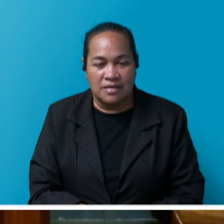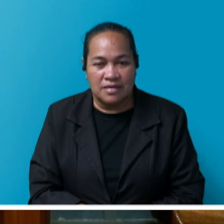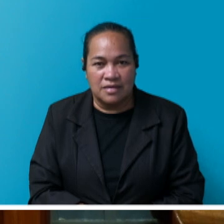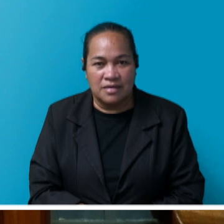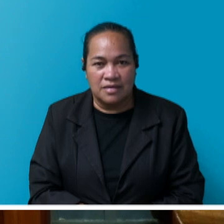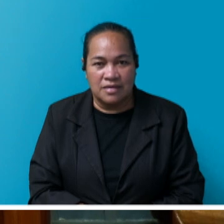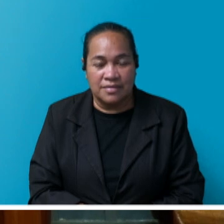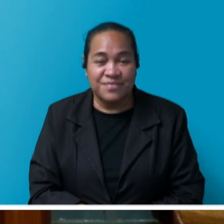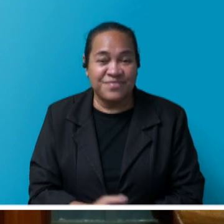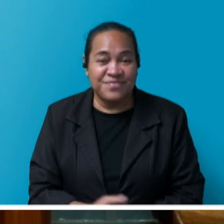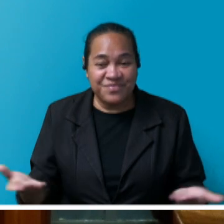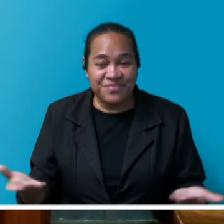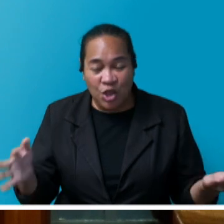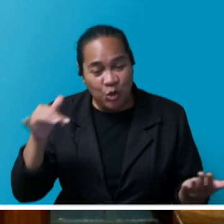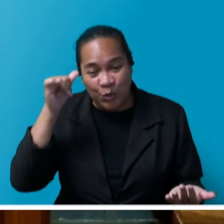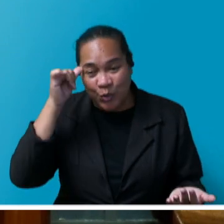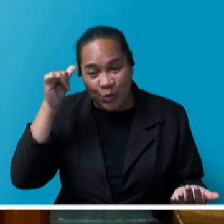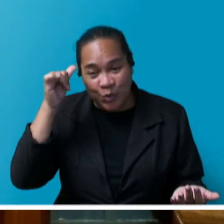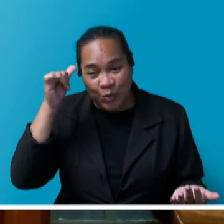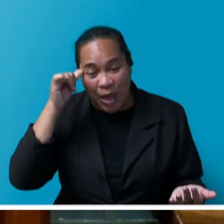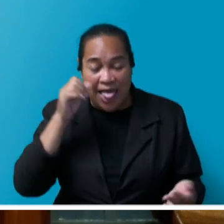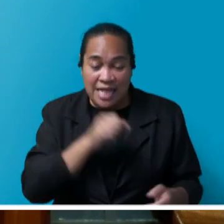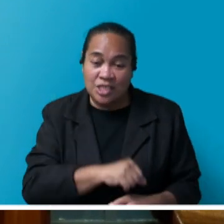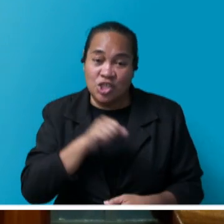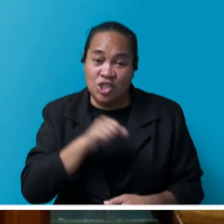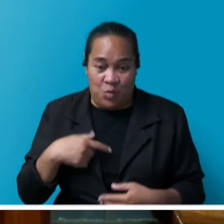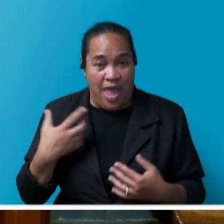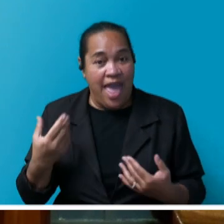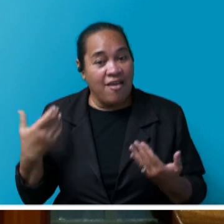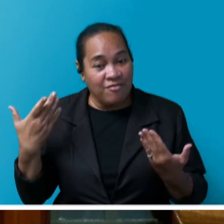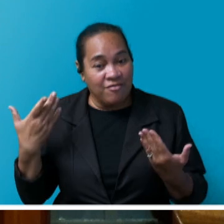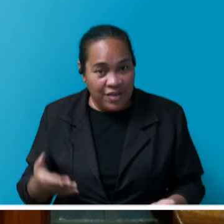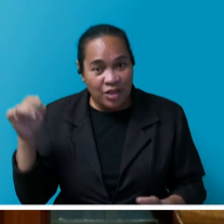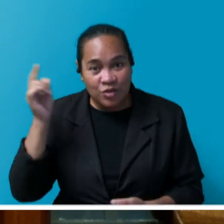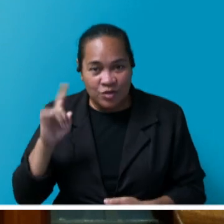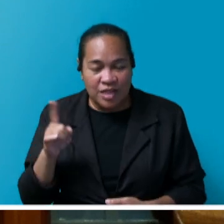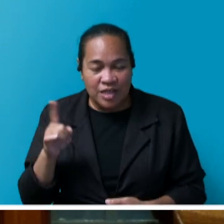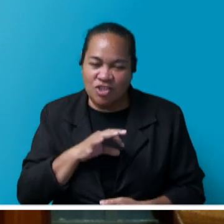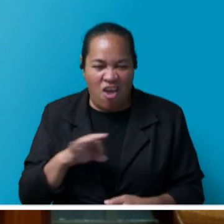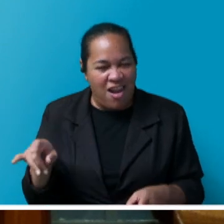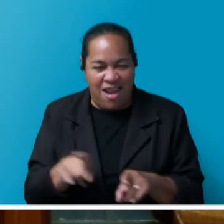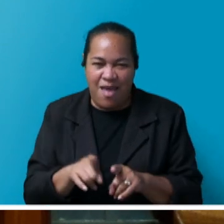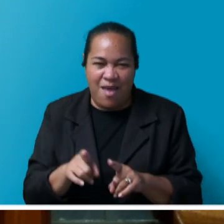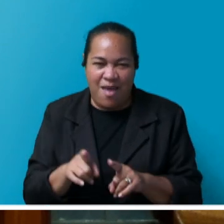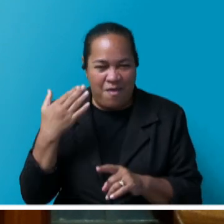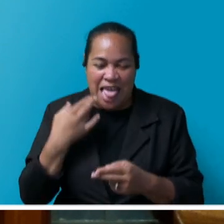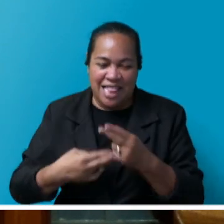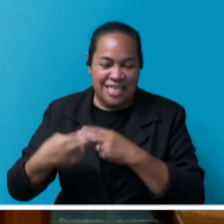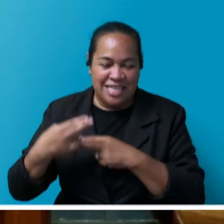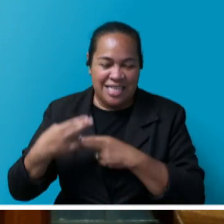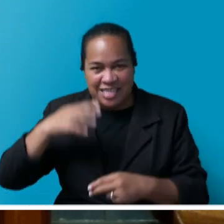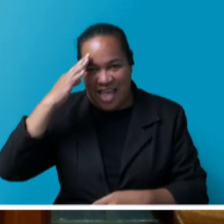And as you know, Mr. Speaker said, the scholarship that we have available today is unprecedented in the history of this country.